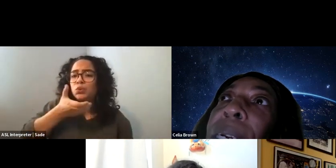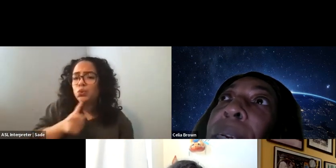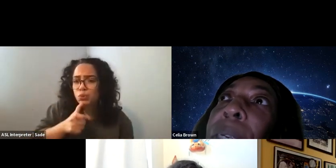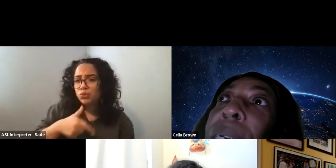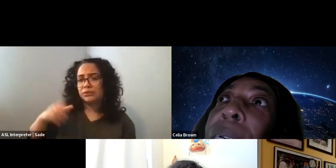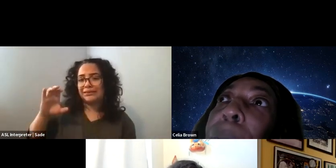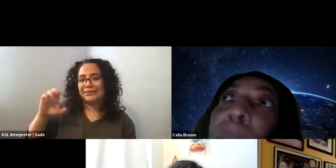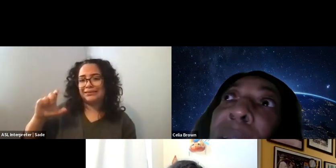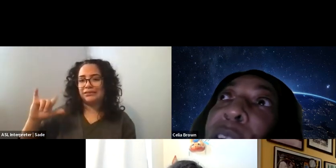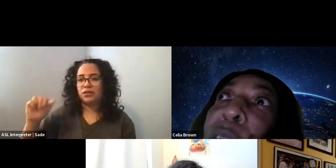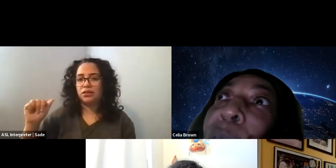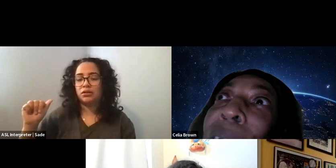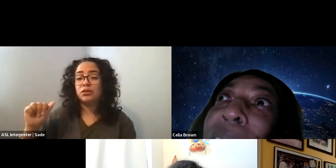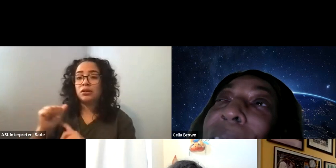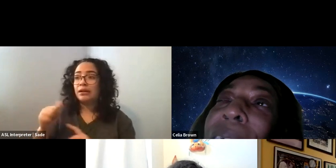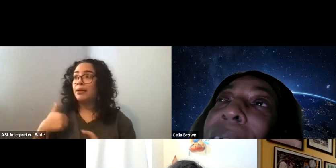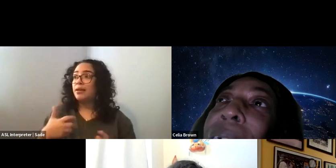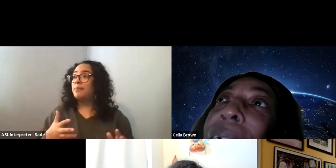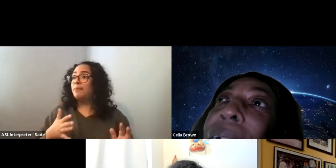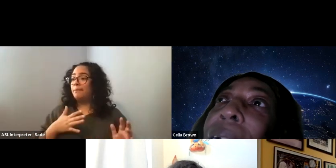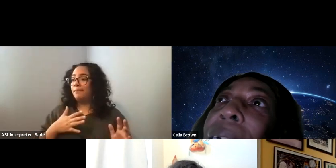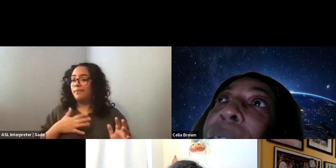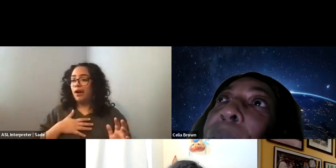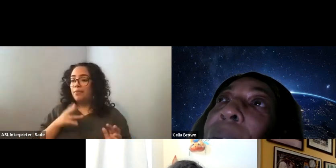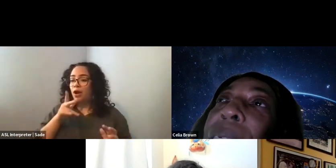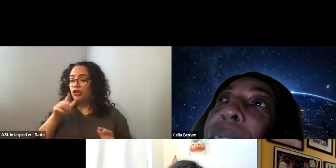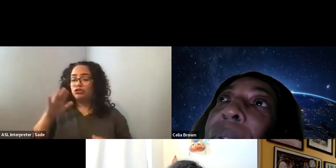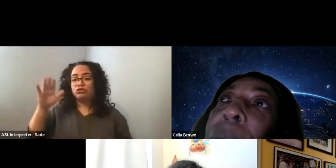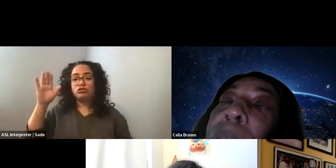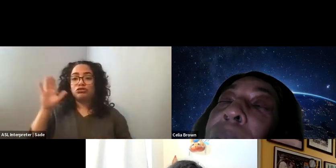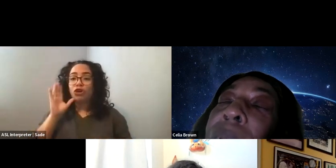be my mother's daughter and